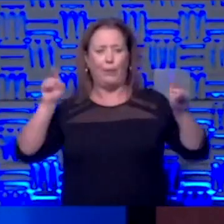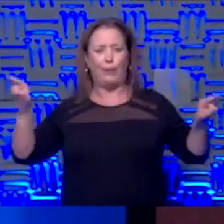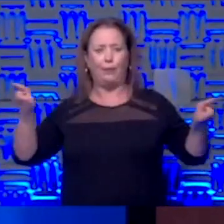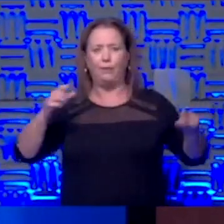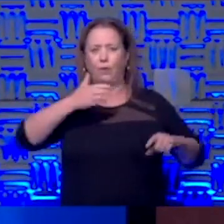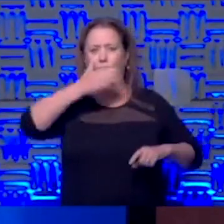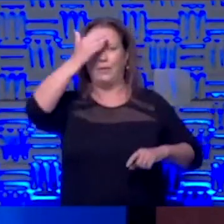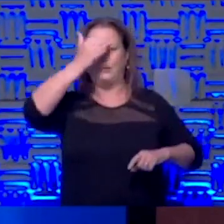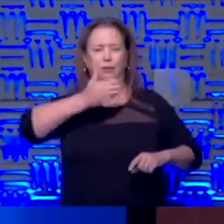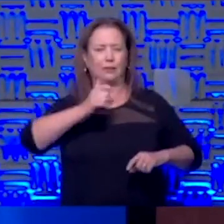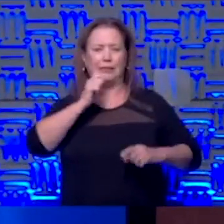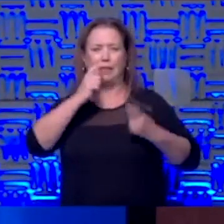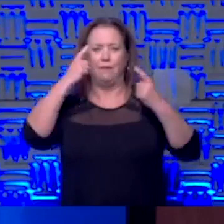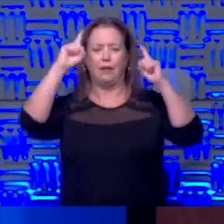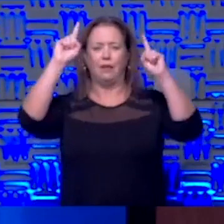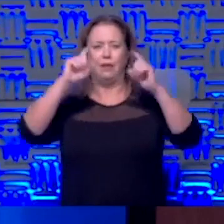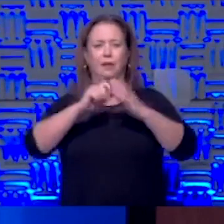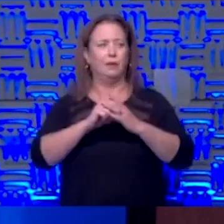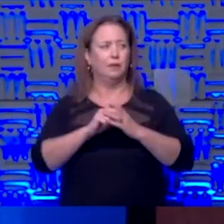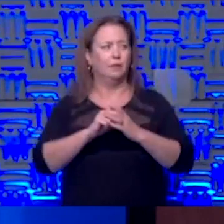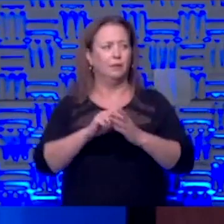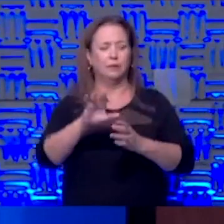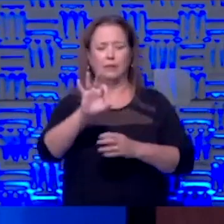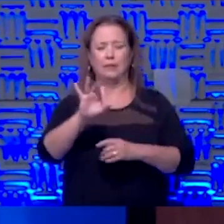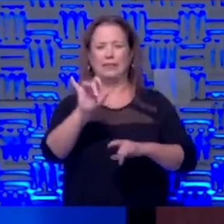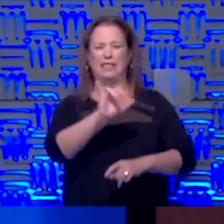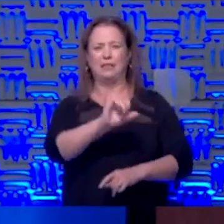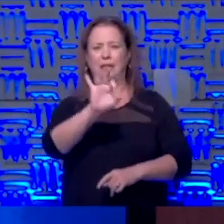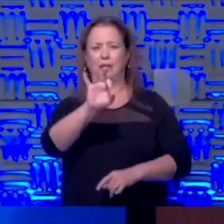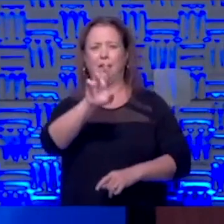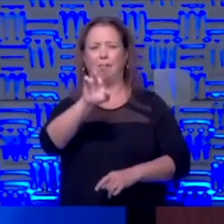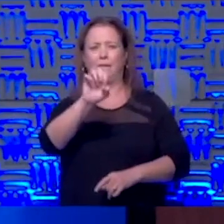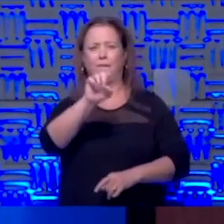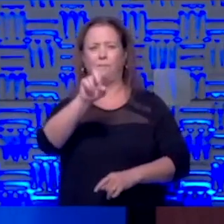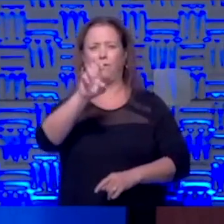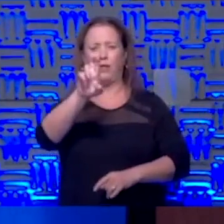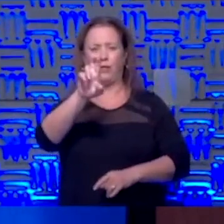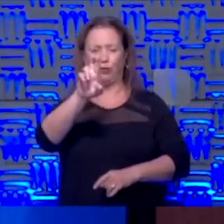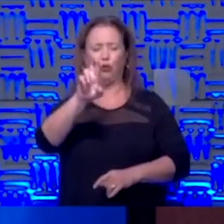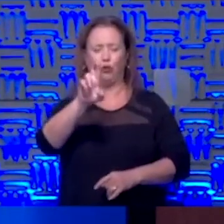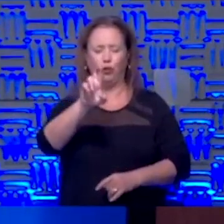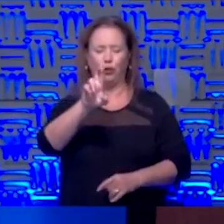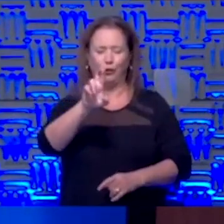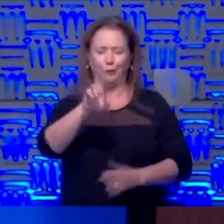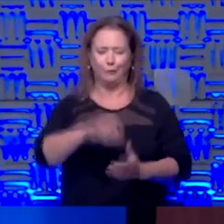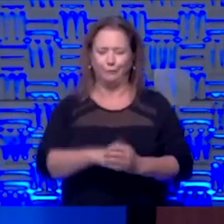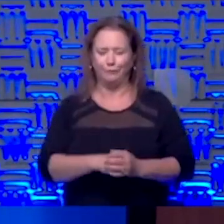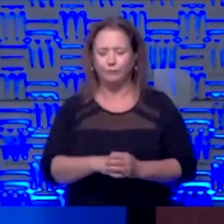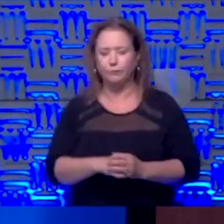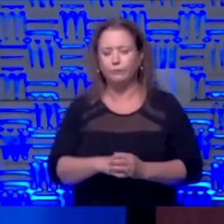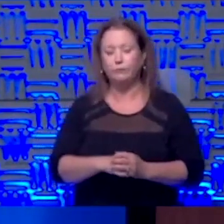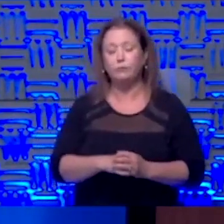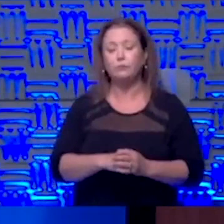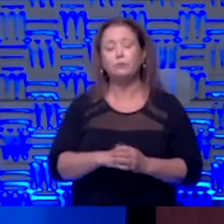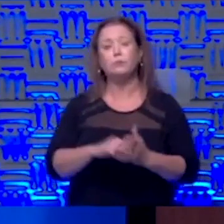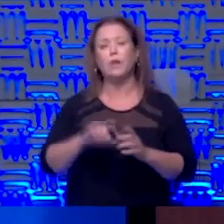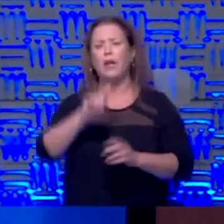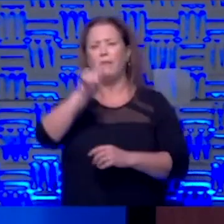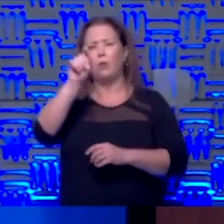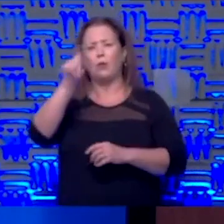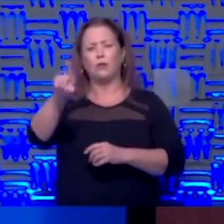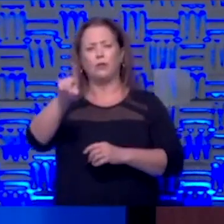probably not as effective. Sounds like a freezer demonstration to me. I think it will be. All right. Cliff has a question. He wants to know, what are